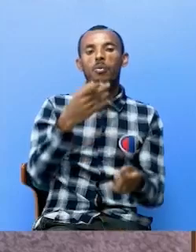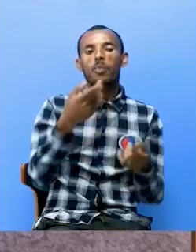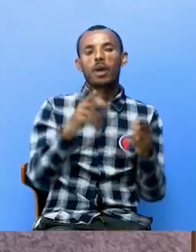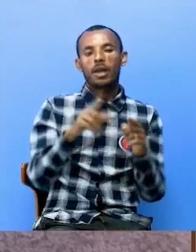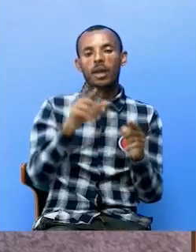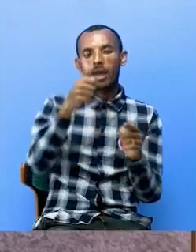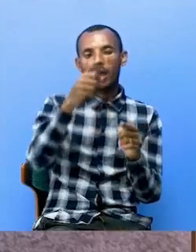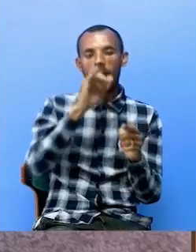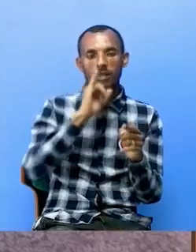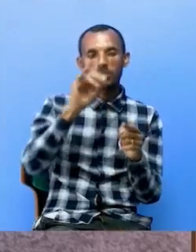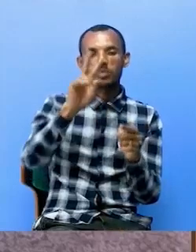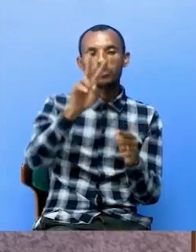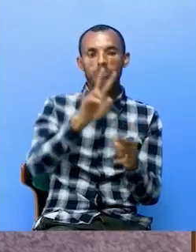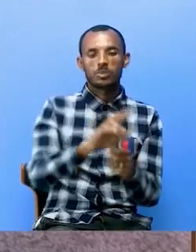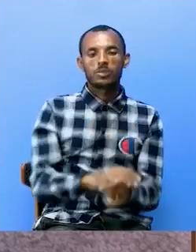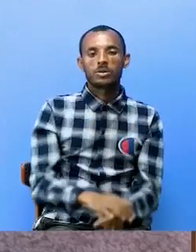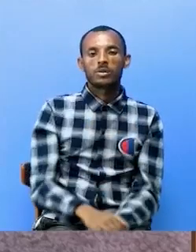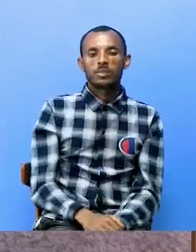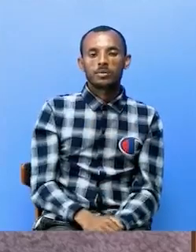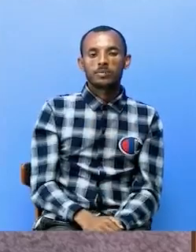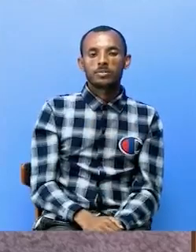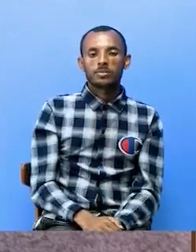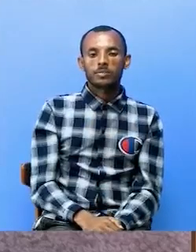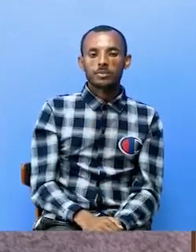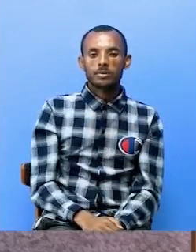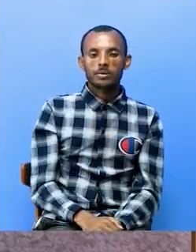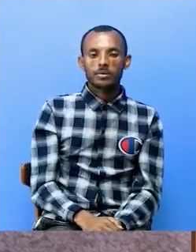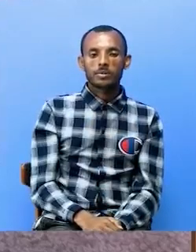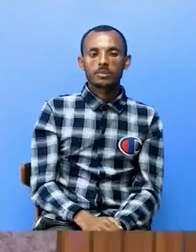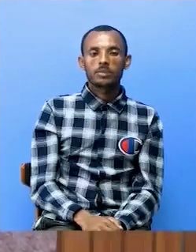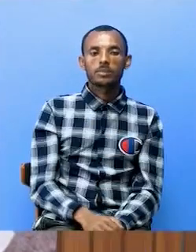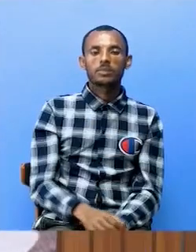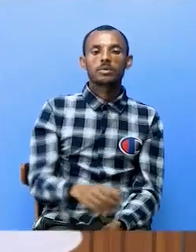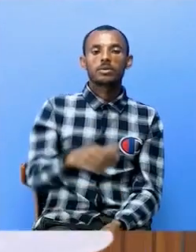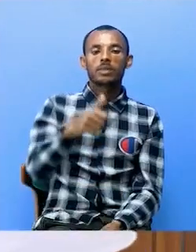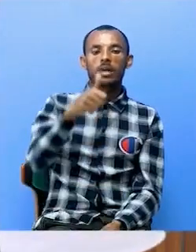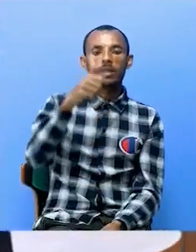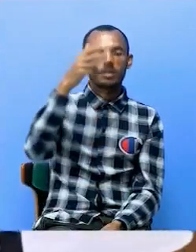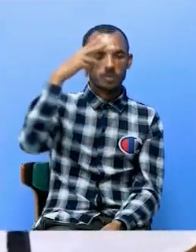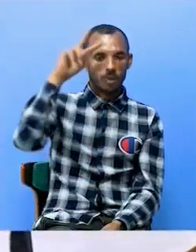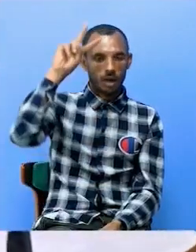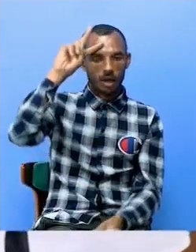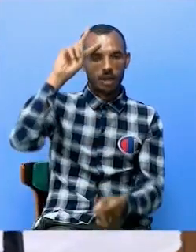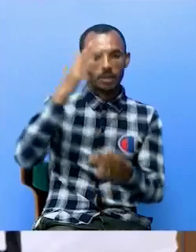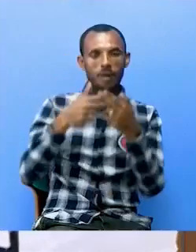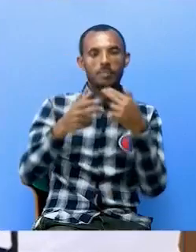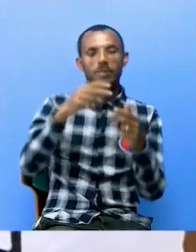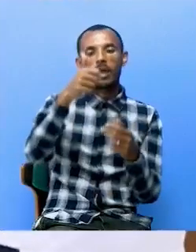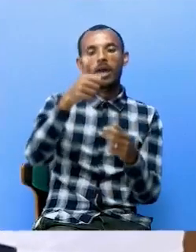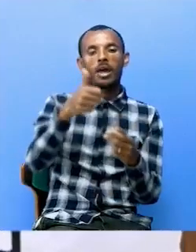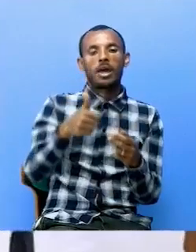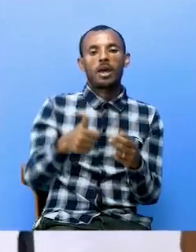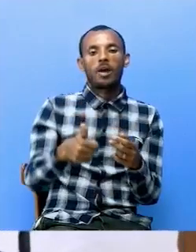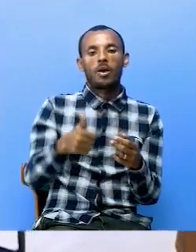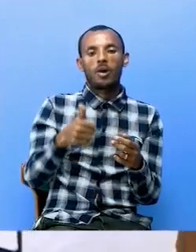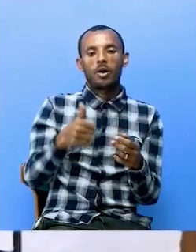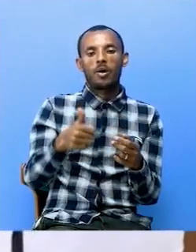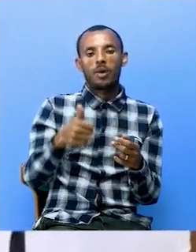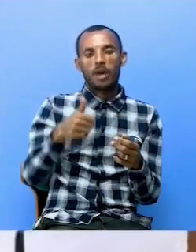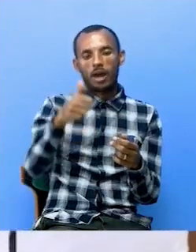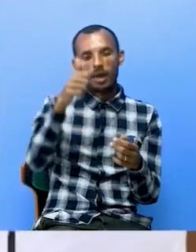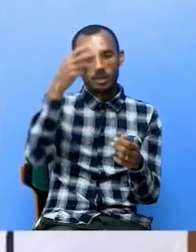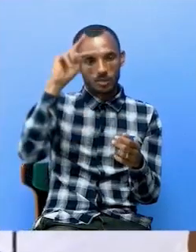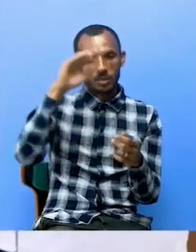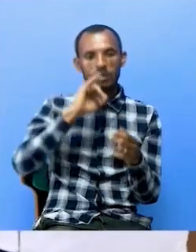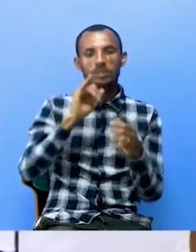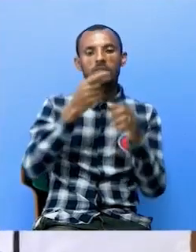a is 2, okay? A square times a or a square is